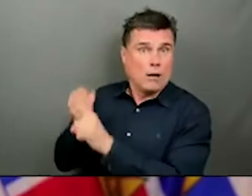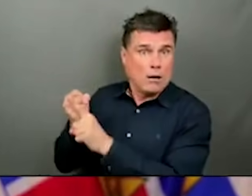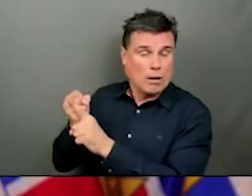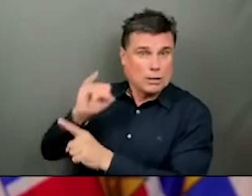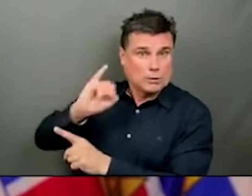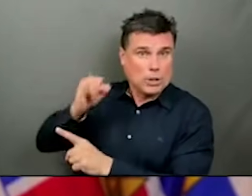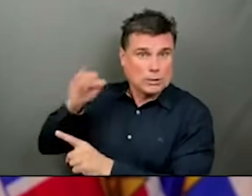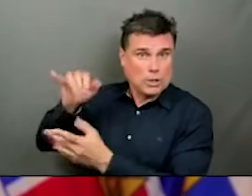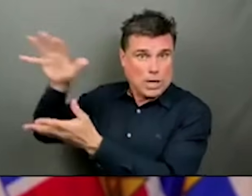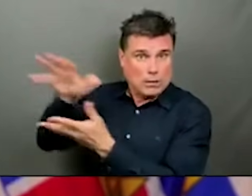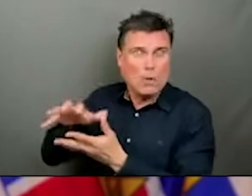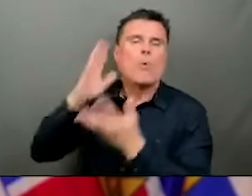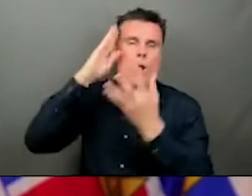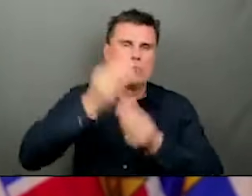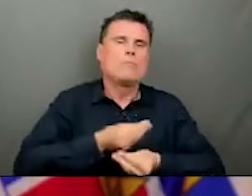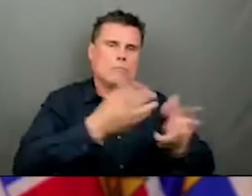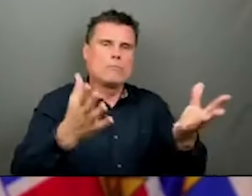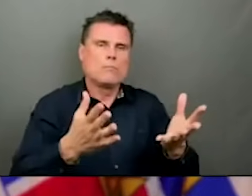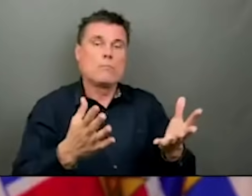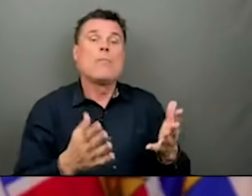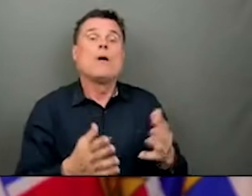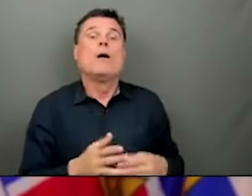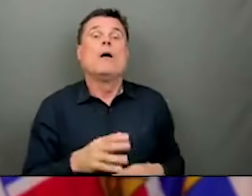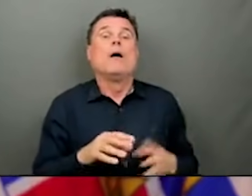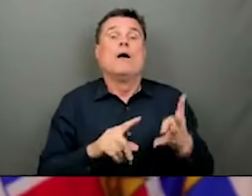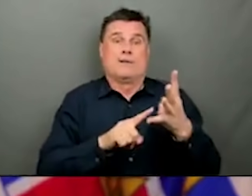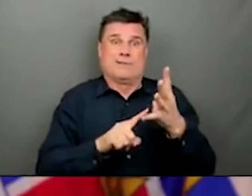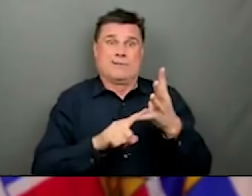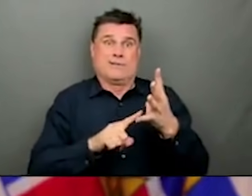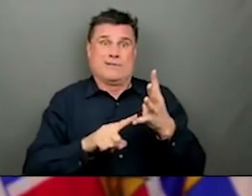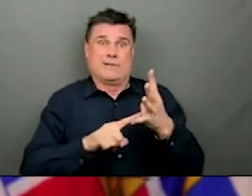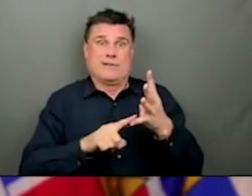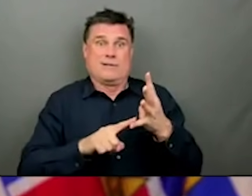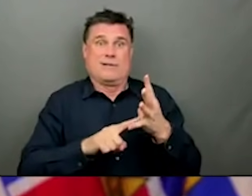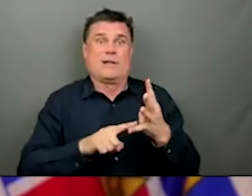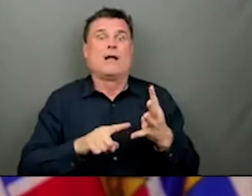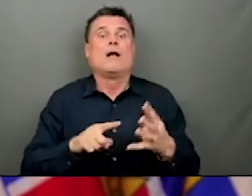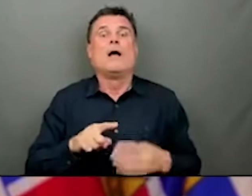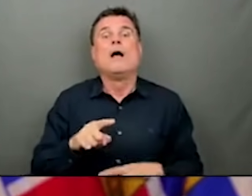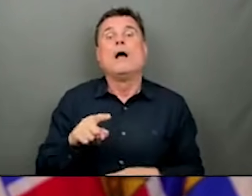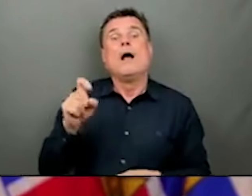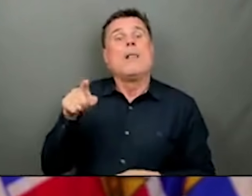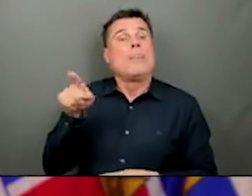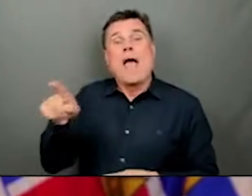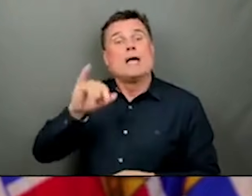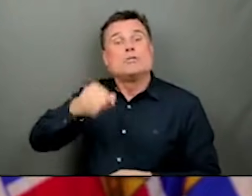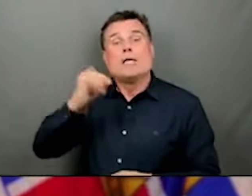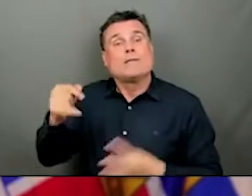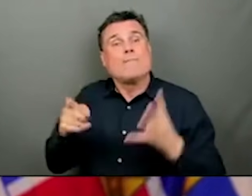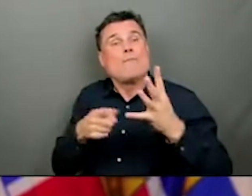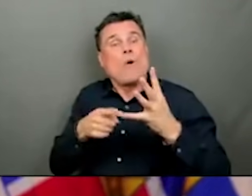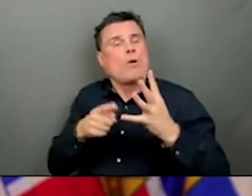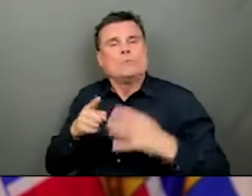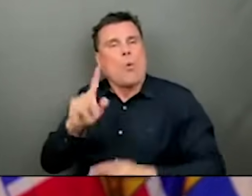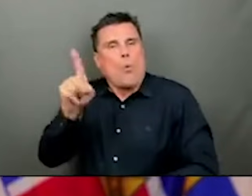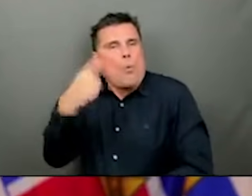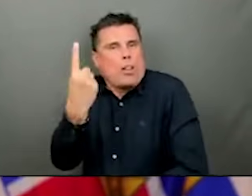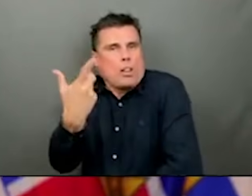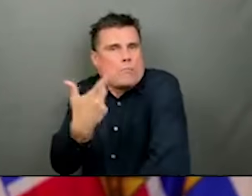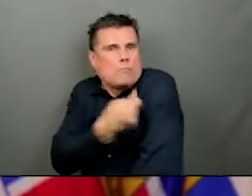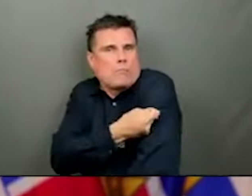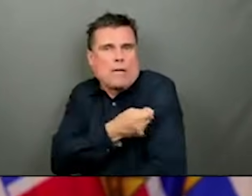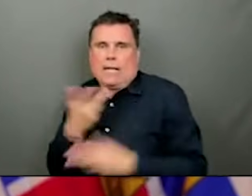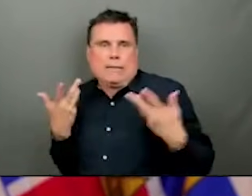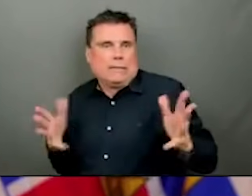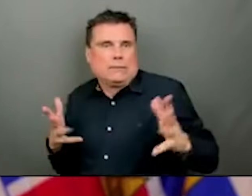stable once it's been thawed and repackaged and shipped to us. So that gives us some flexibility in targeting